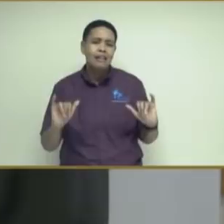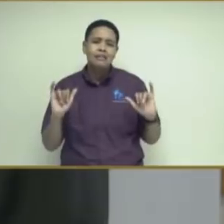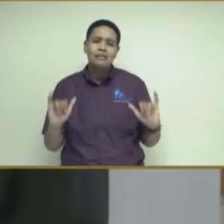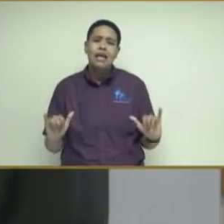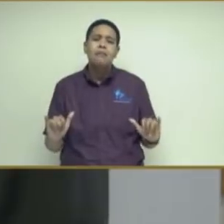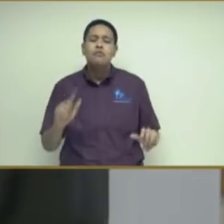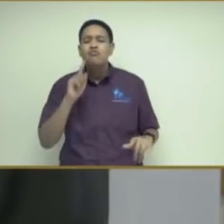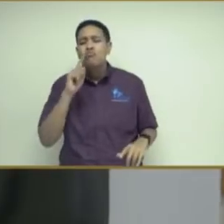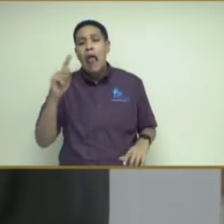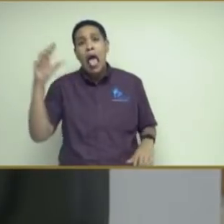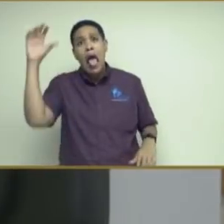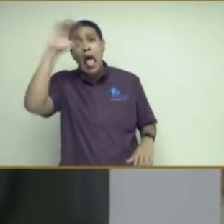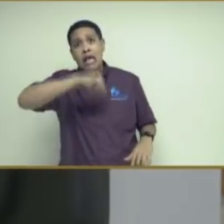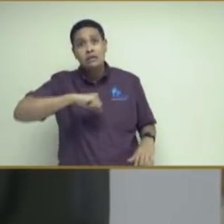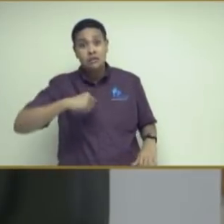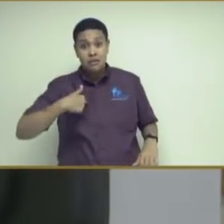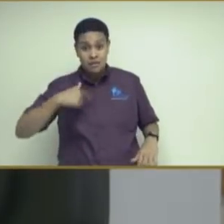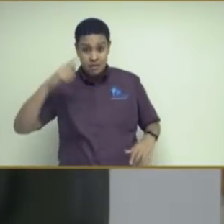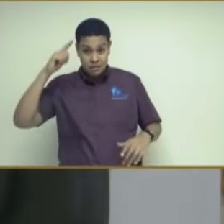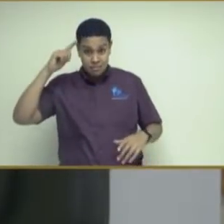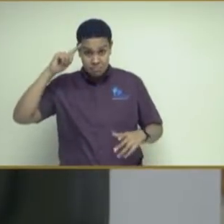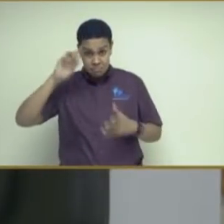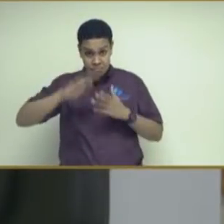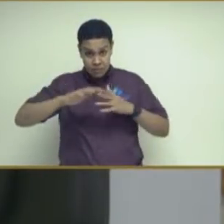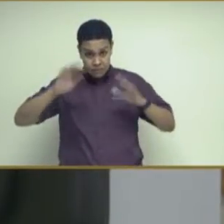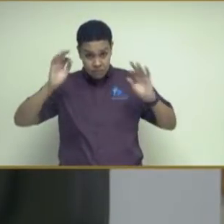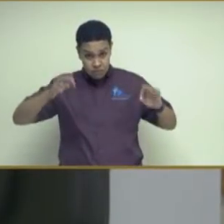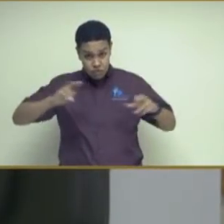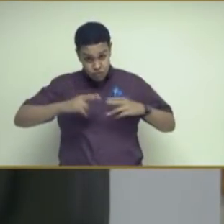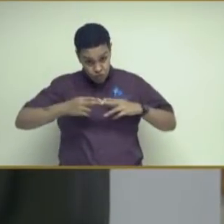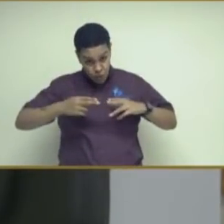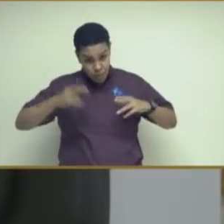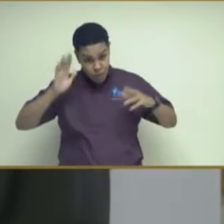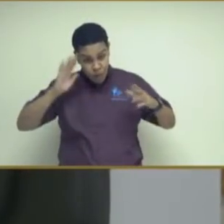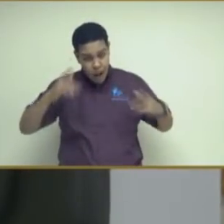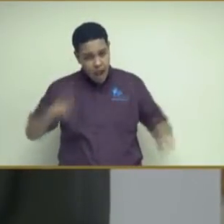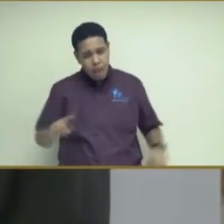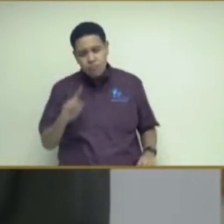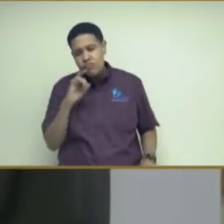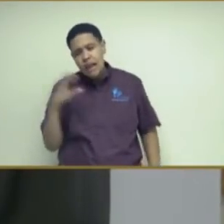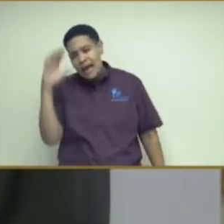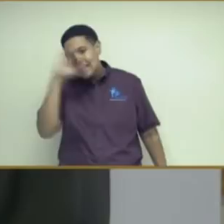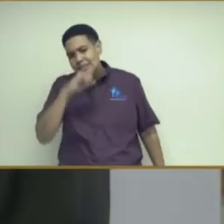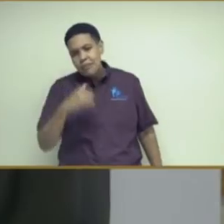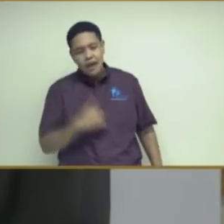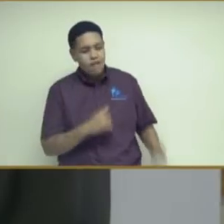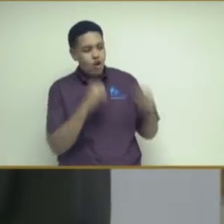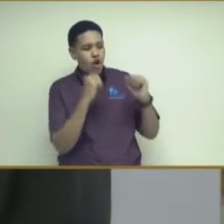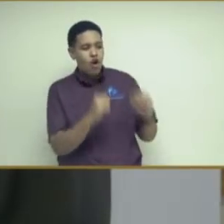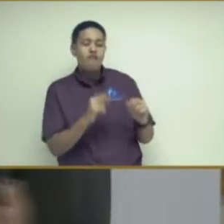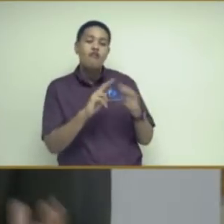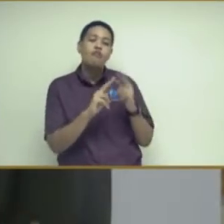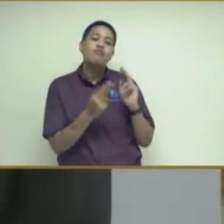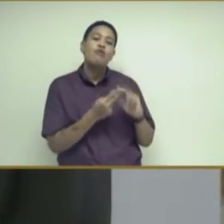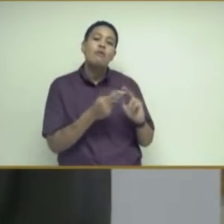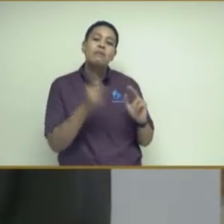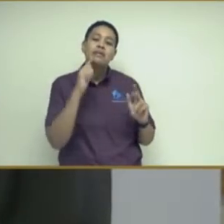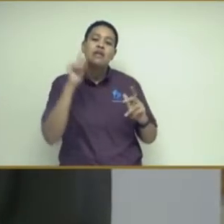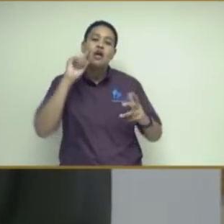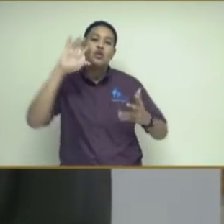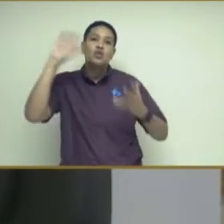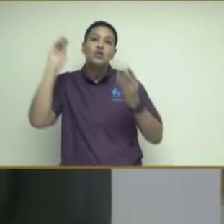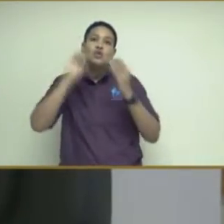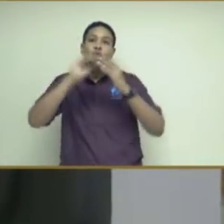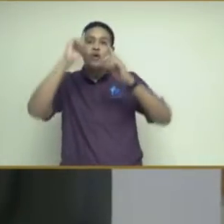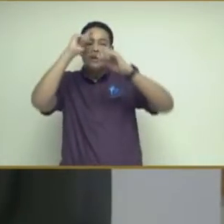an estimate. And having confirmed cases is not the total picture